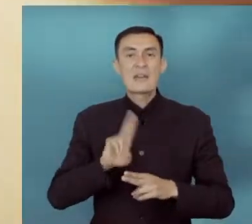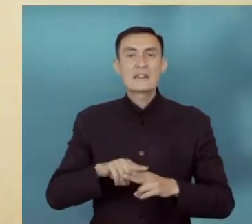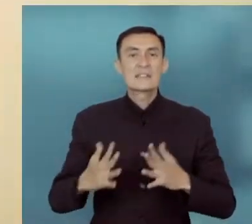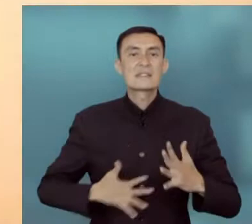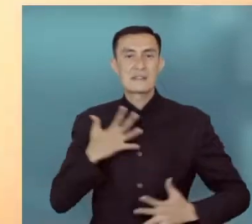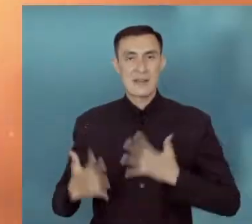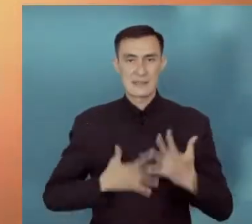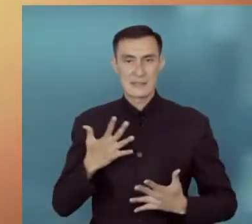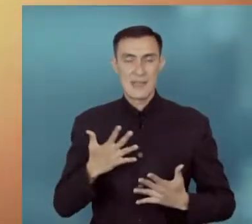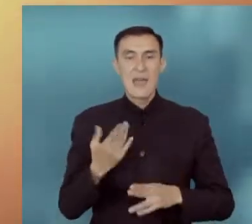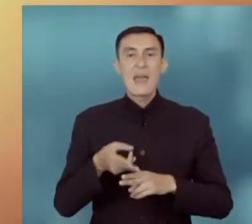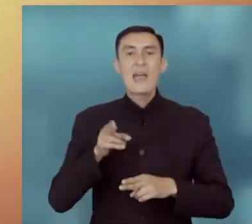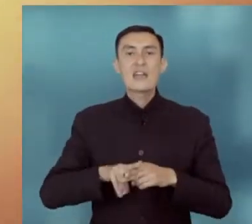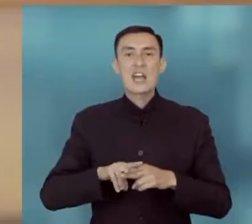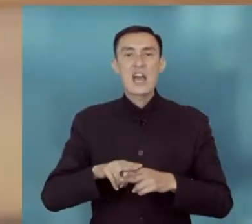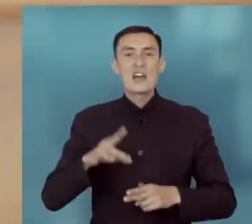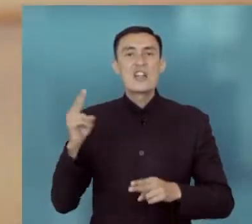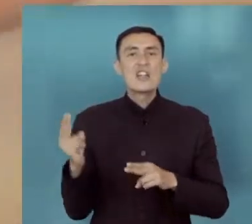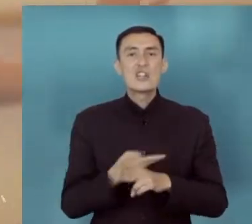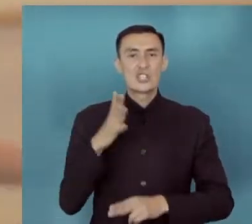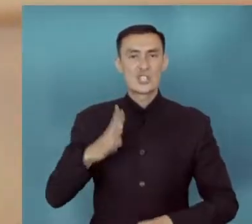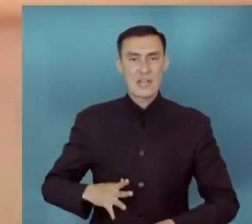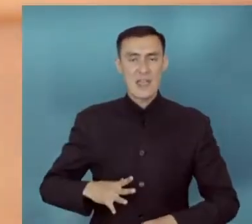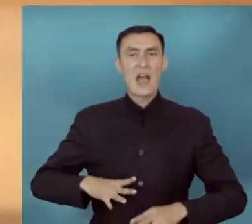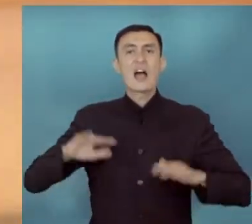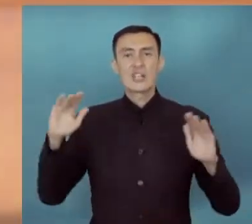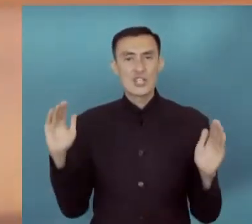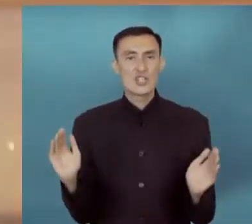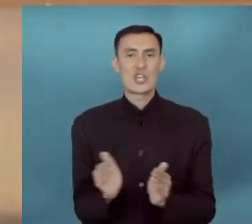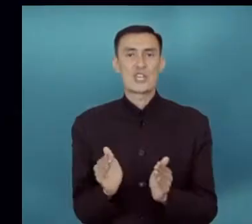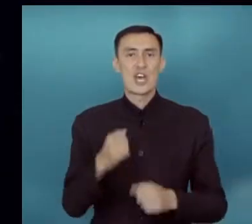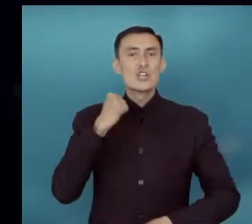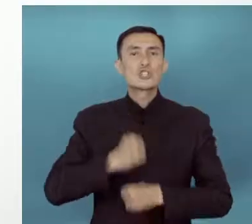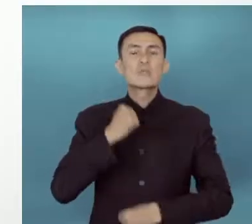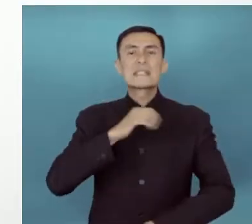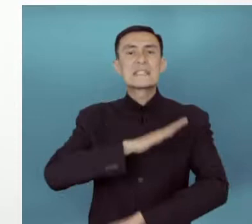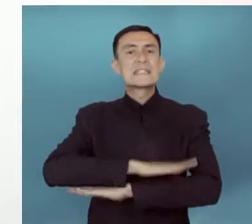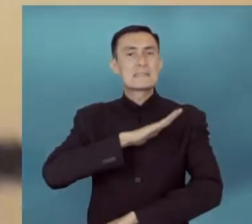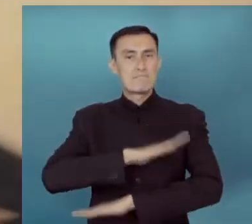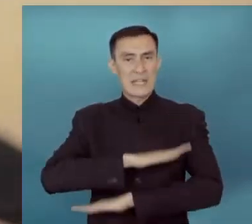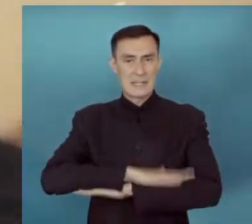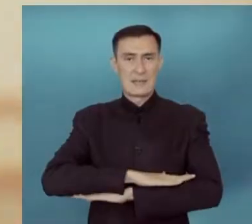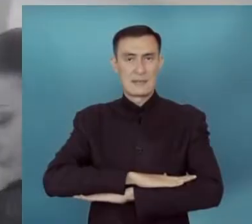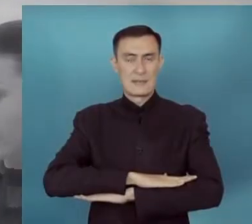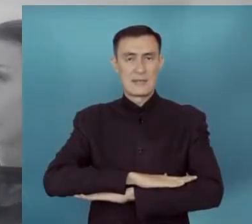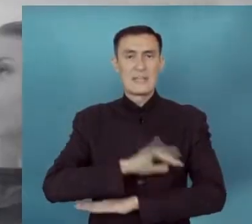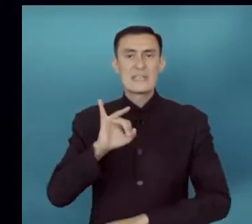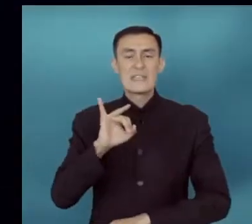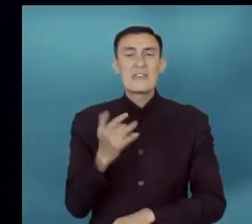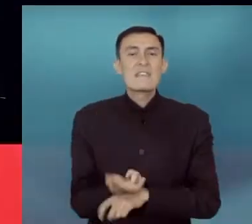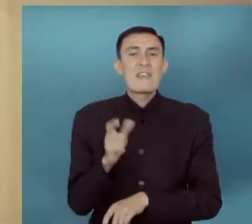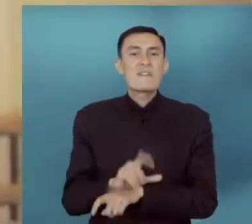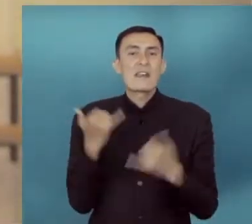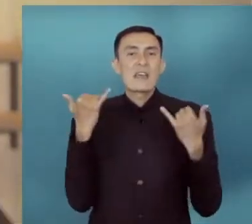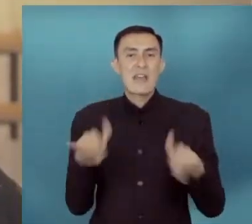is a passion. It is discomfort, strict discipline, and it demands incredible moral courage. Only by